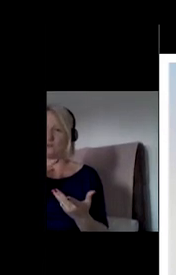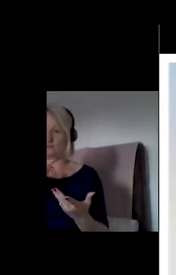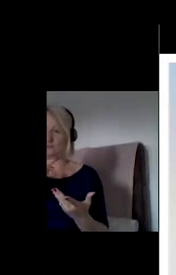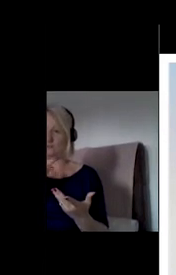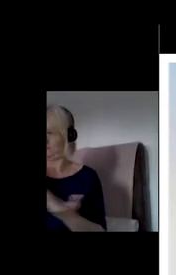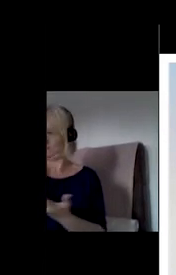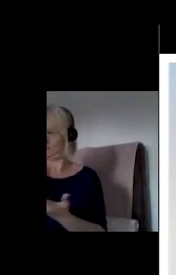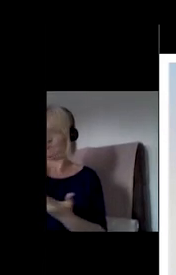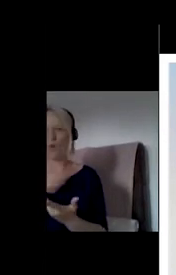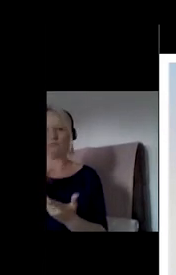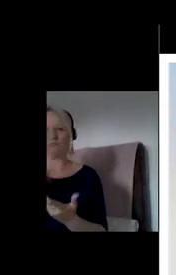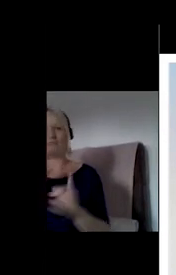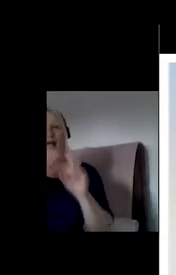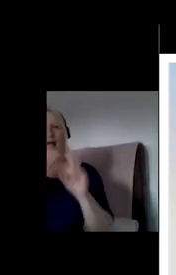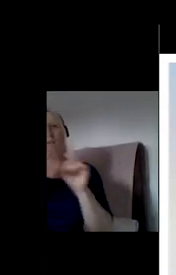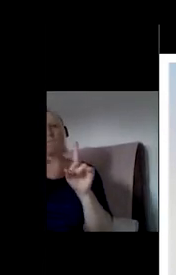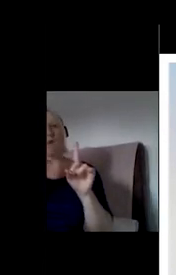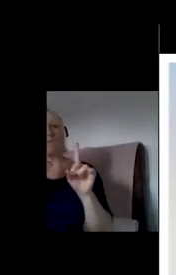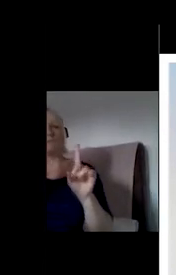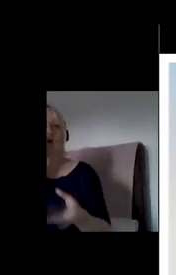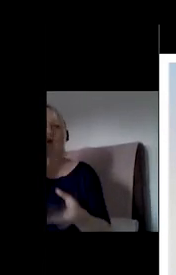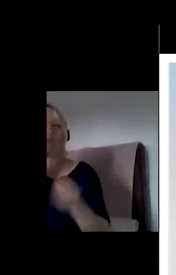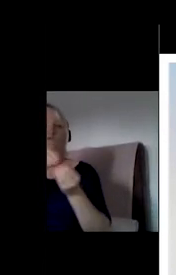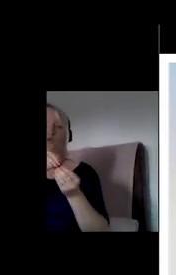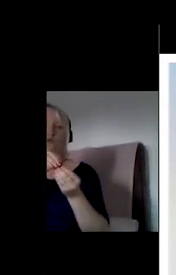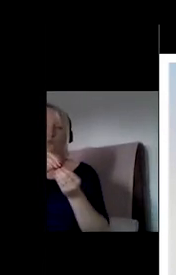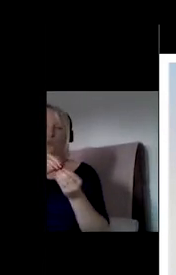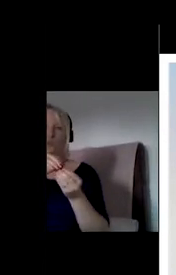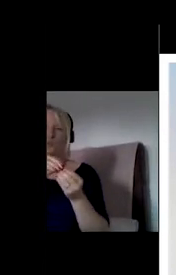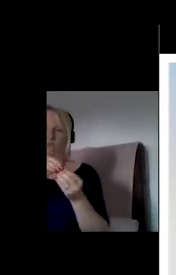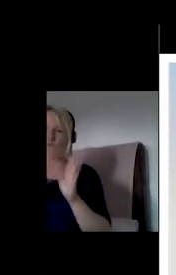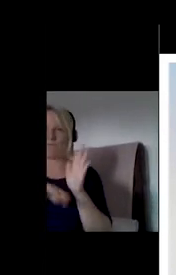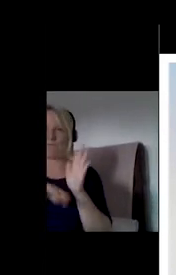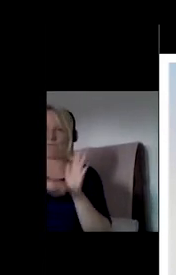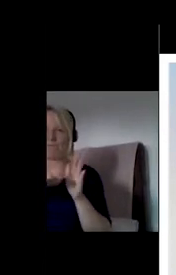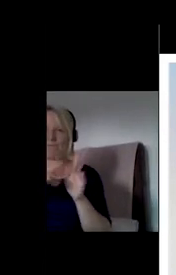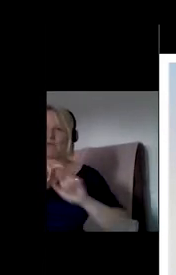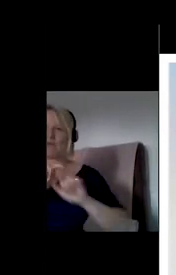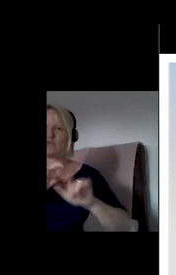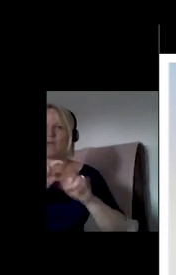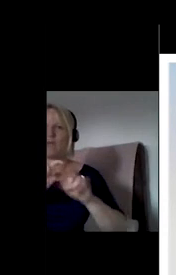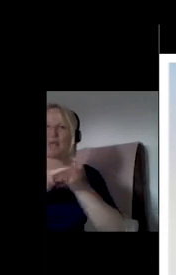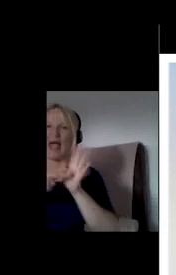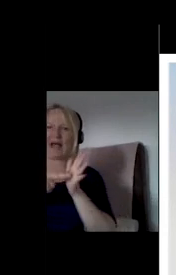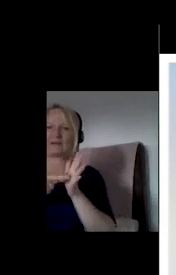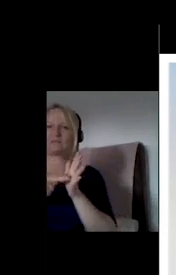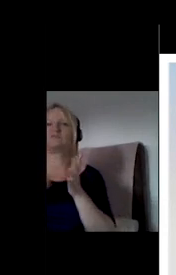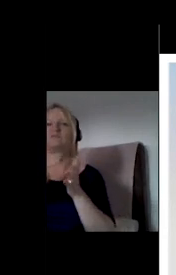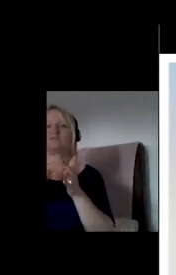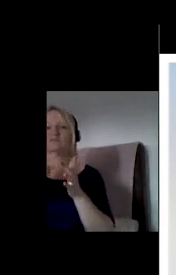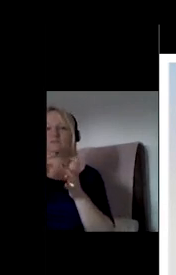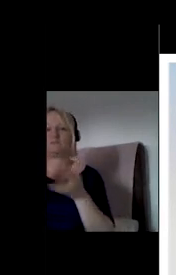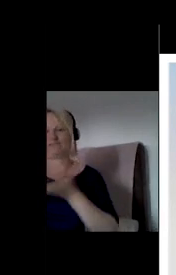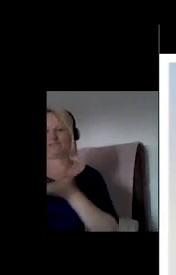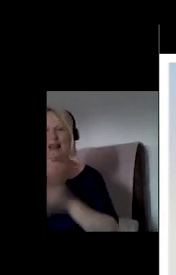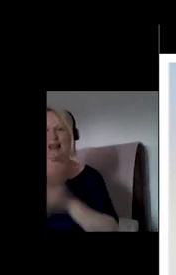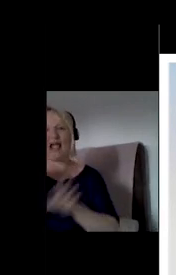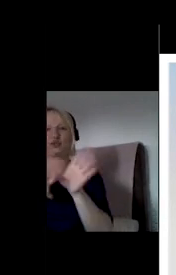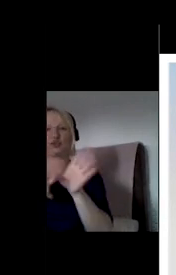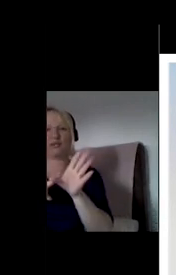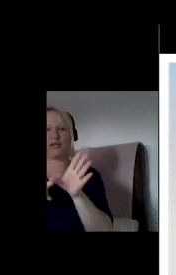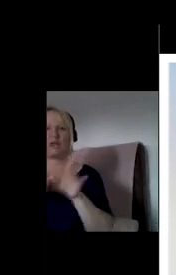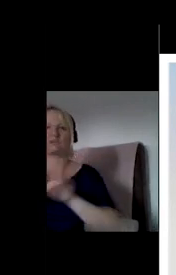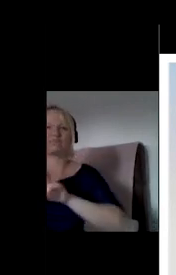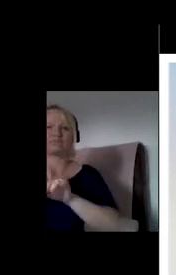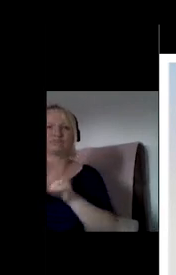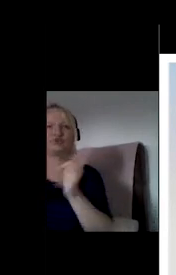we've made since the design refinement consultation last year, as well as our plans to build and operate the Lower Thames Crossing and how we'll